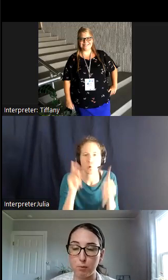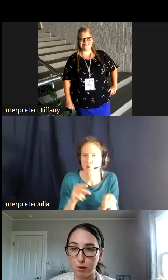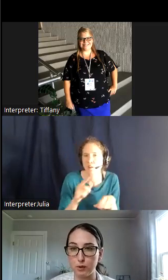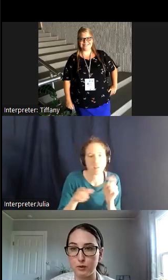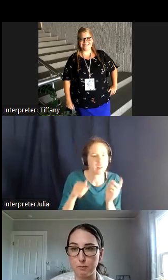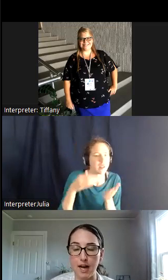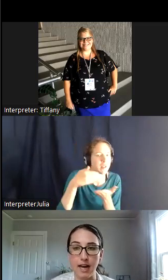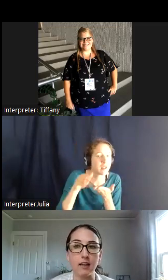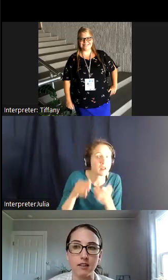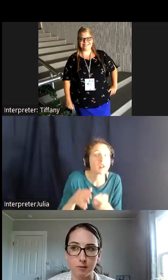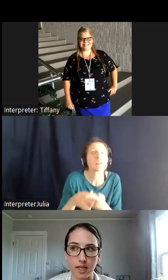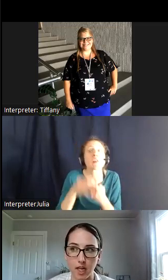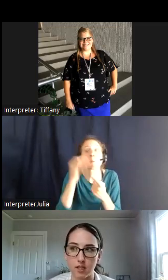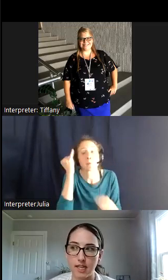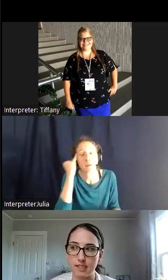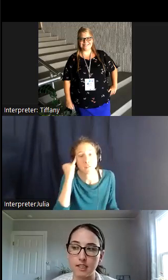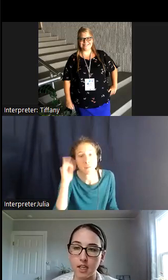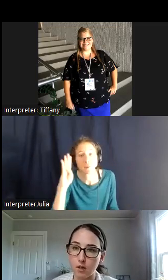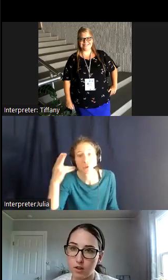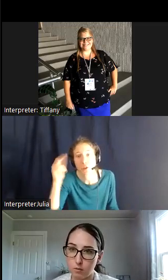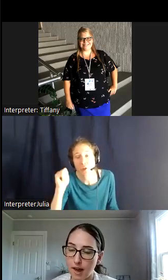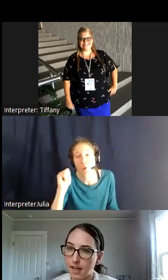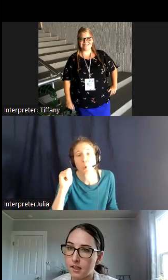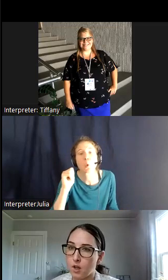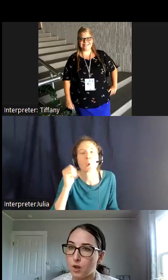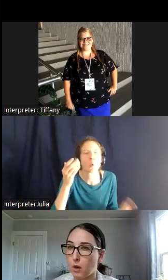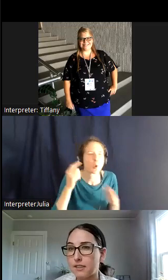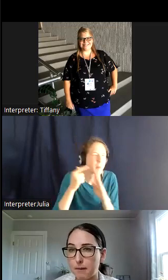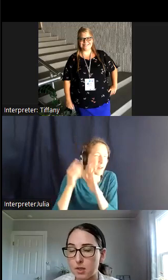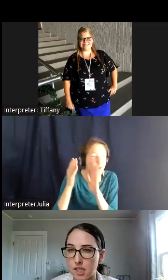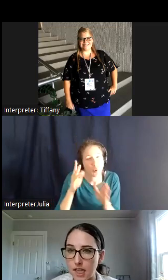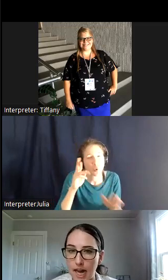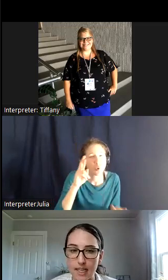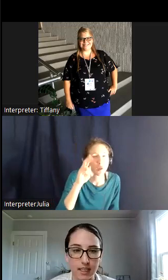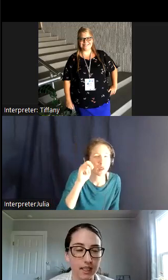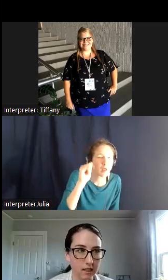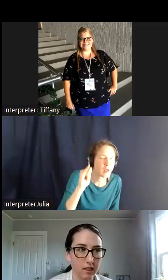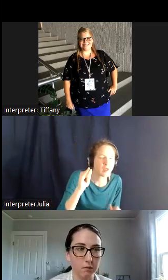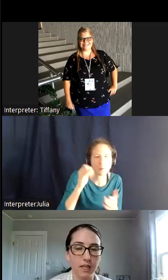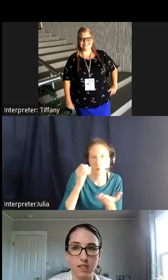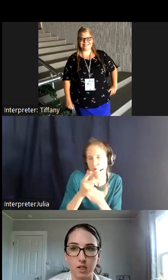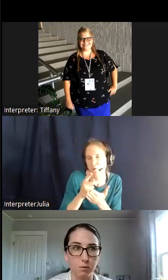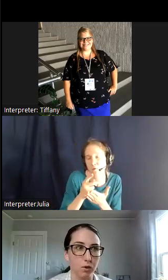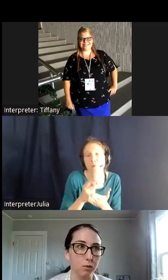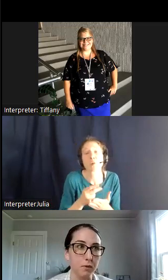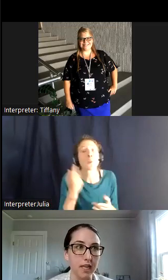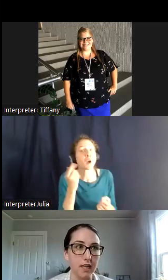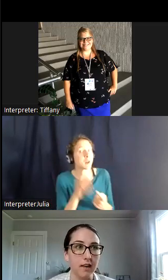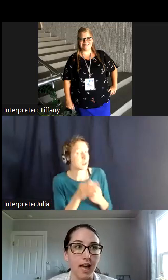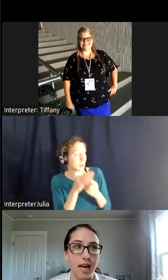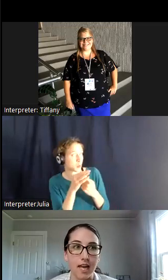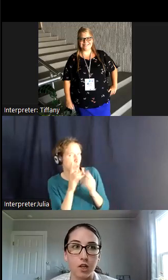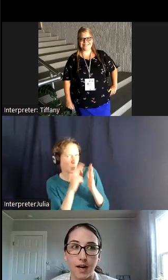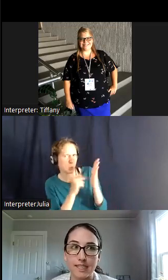been approved by the BHA or the designee or the RAE. The one exception to that, and it is clearly written into the rule, would